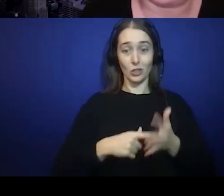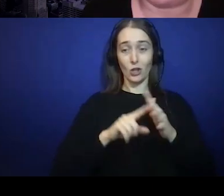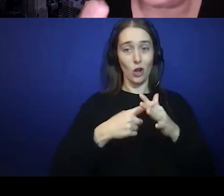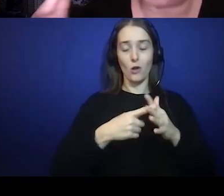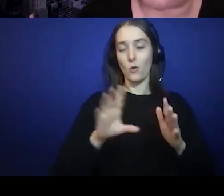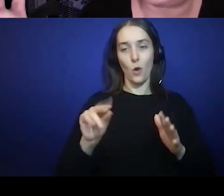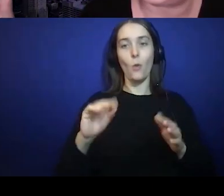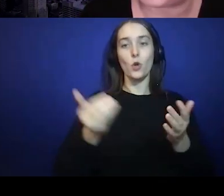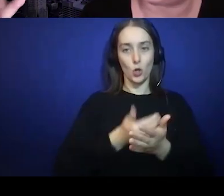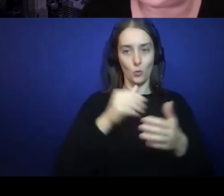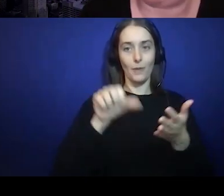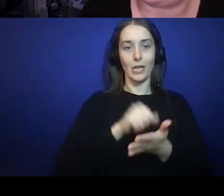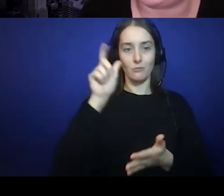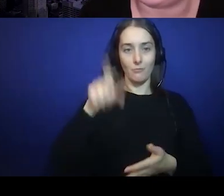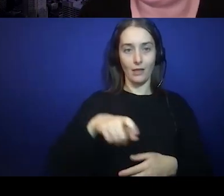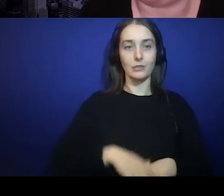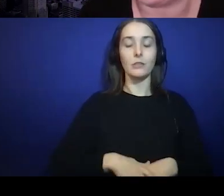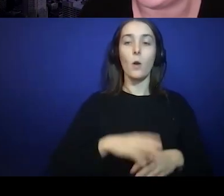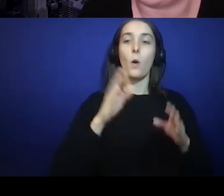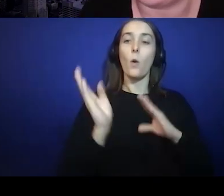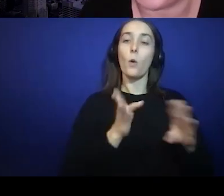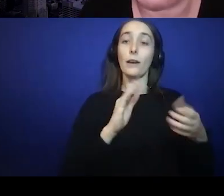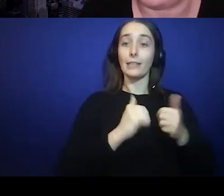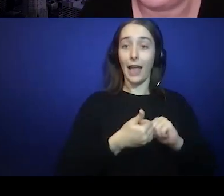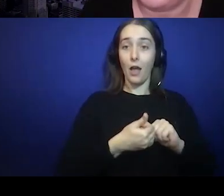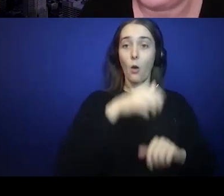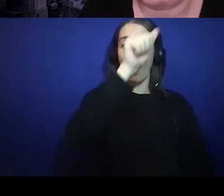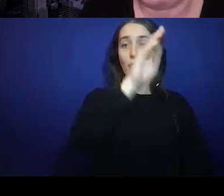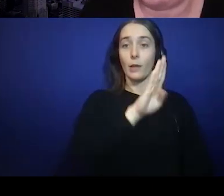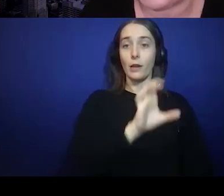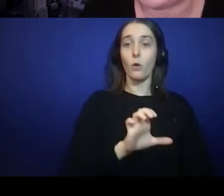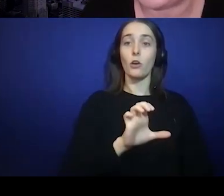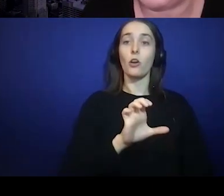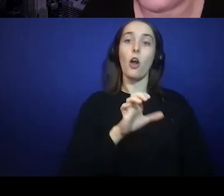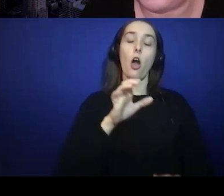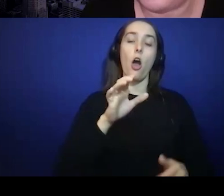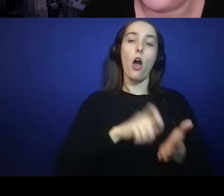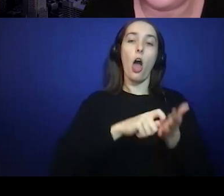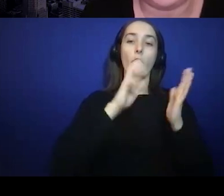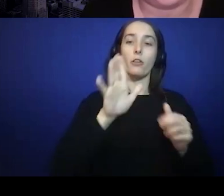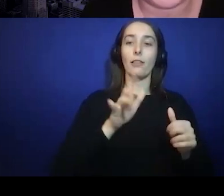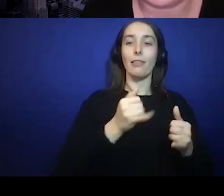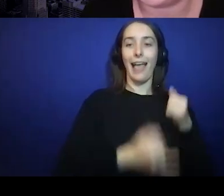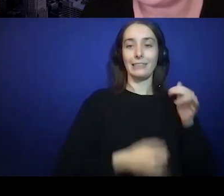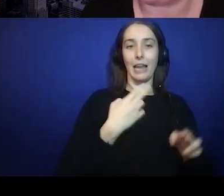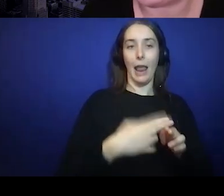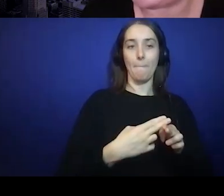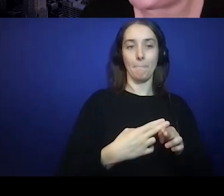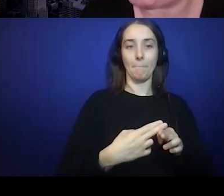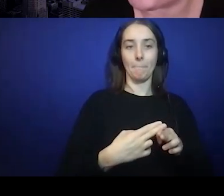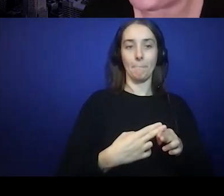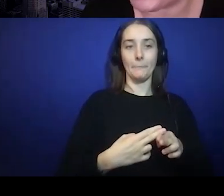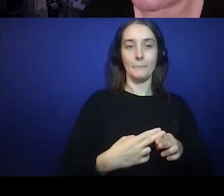the author, the first author's last name. So you can see Freud is at the top, Reynolds is in the middle. The US